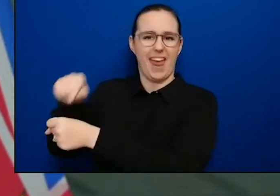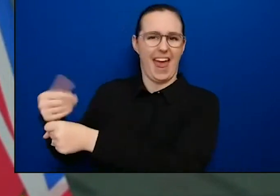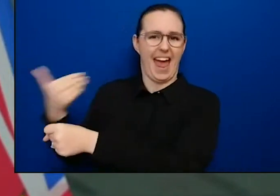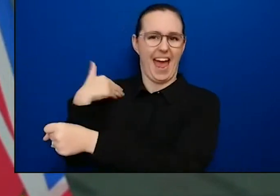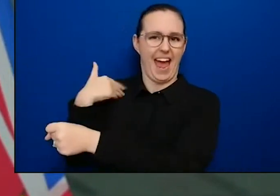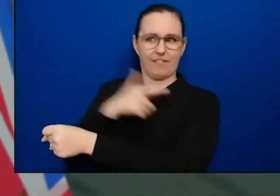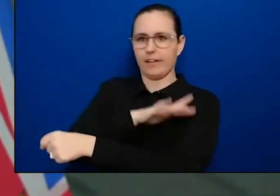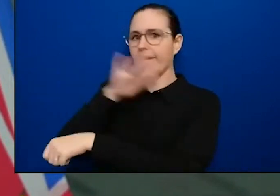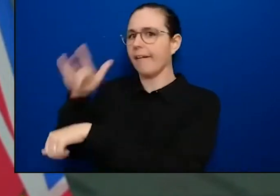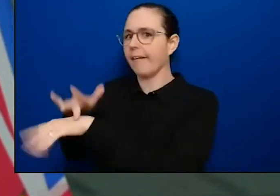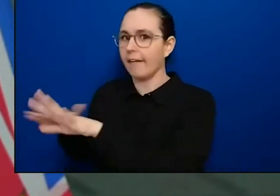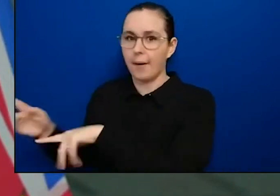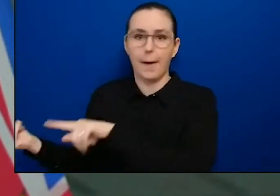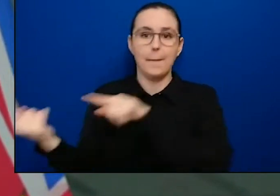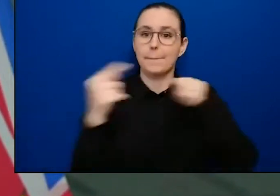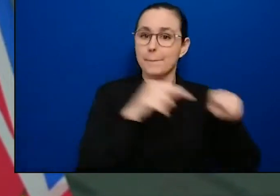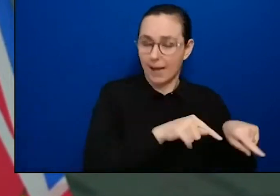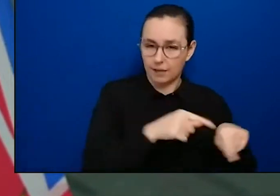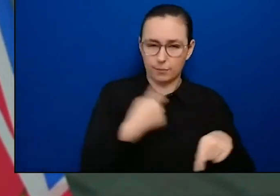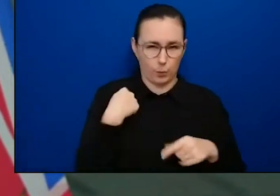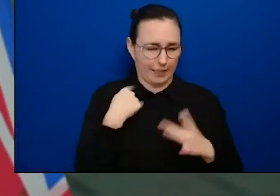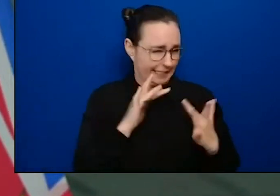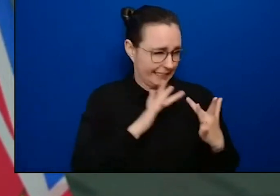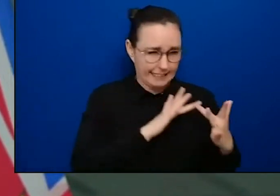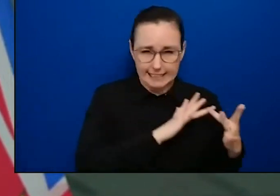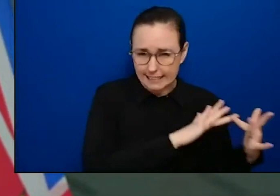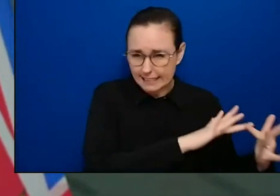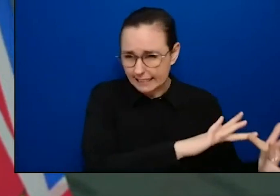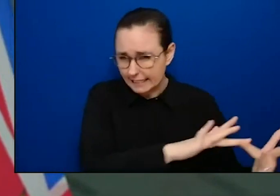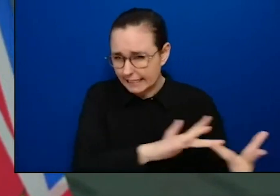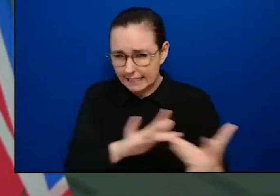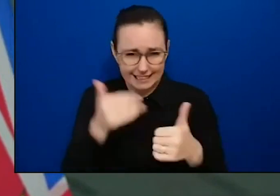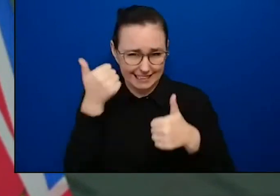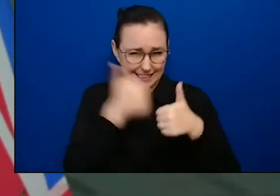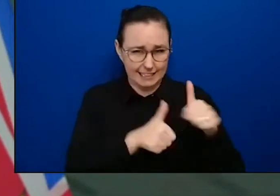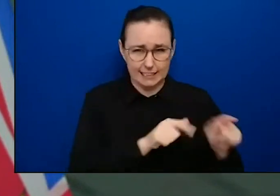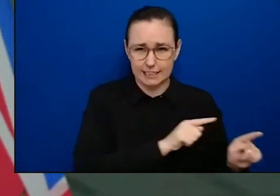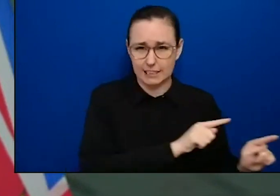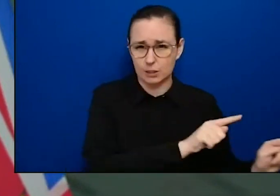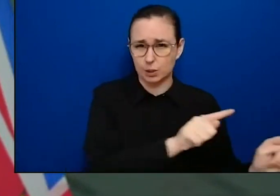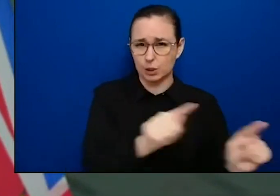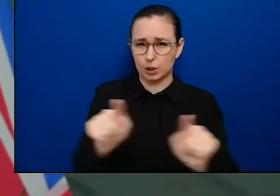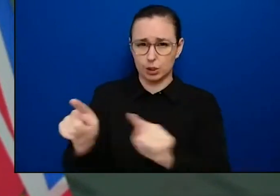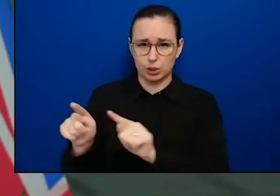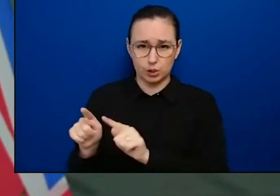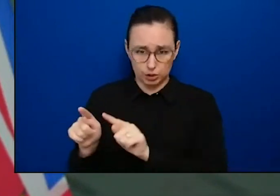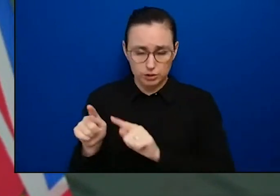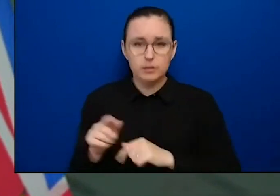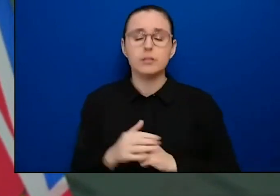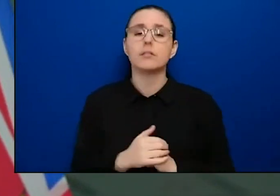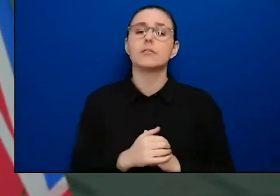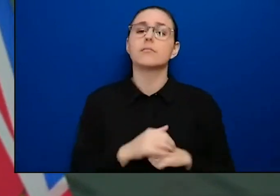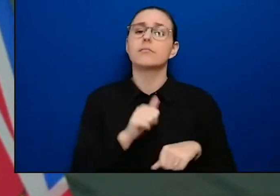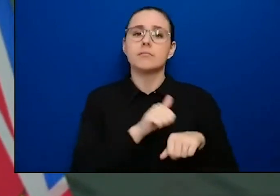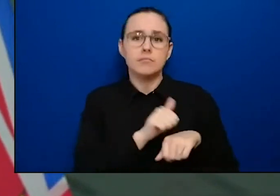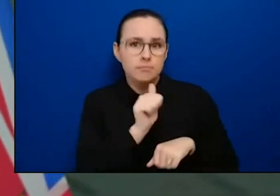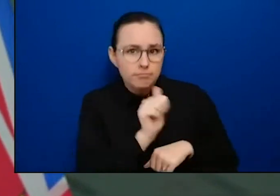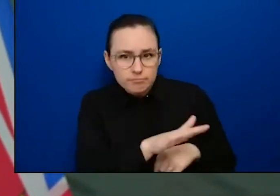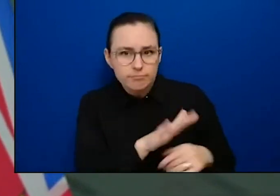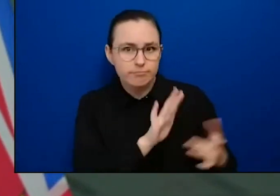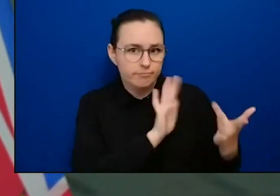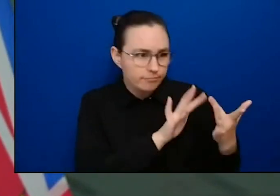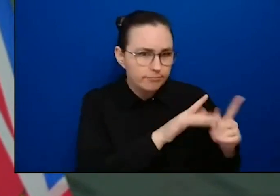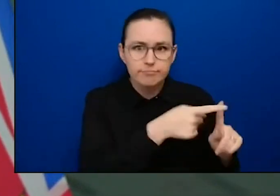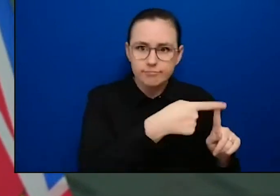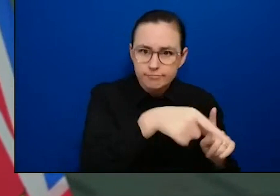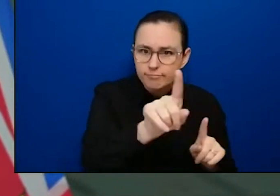our teams, have connected with all of these individuals over the past few days, and they have been sent for PCR testing and are